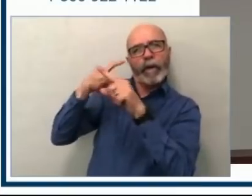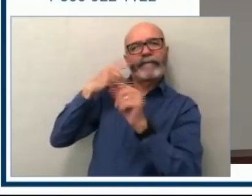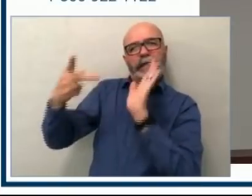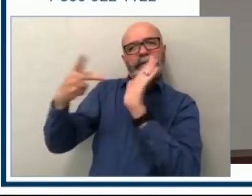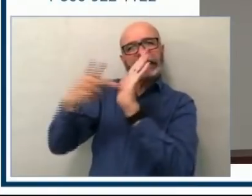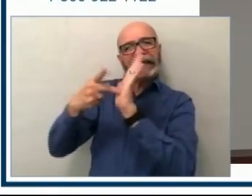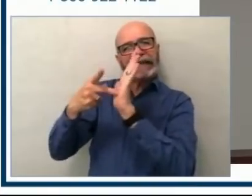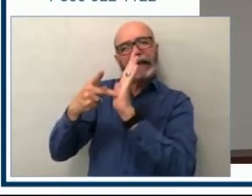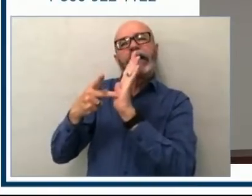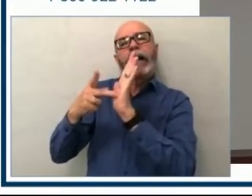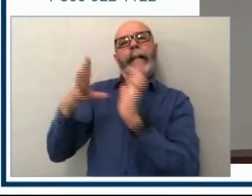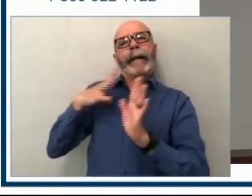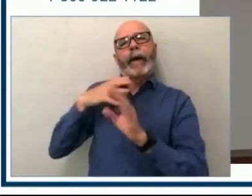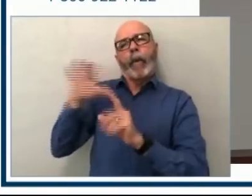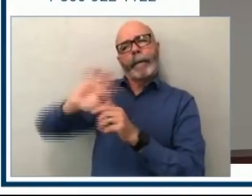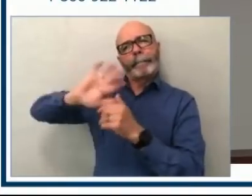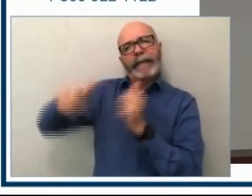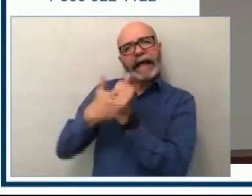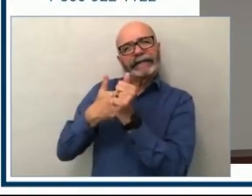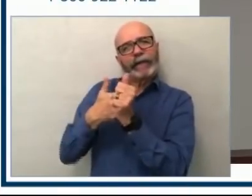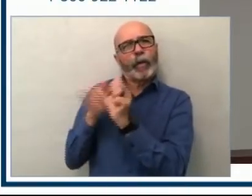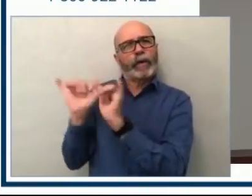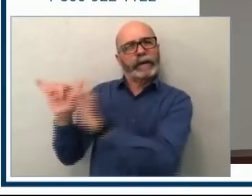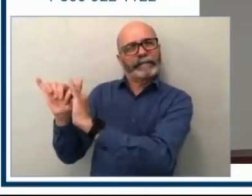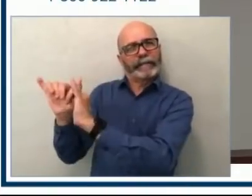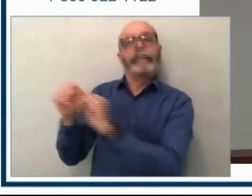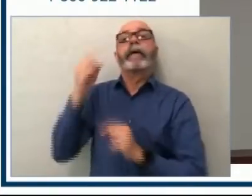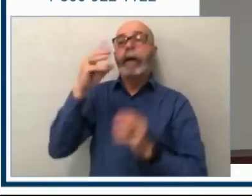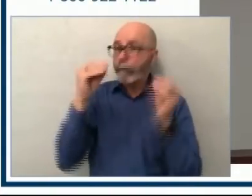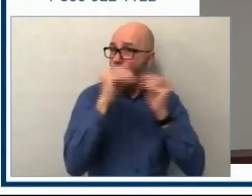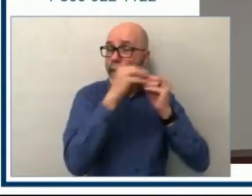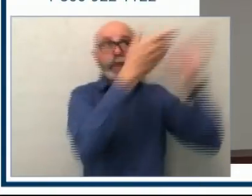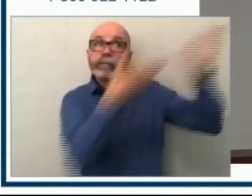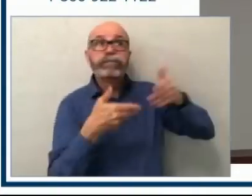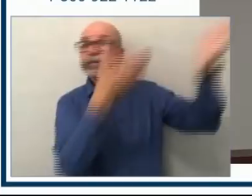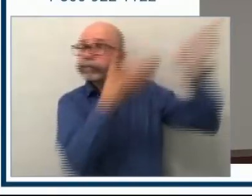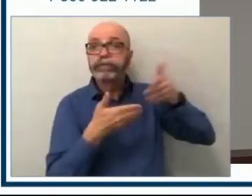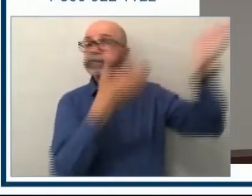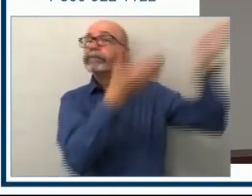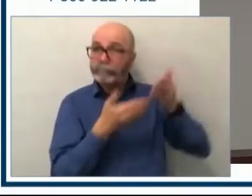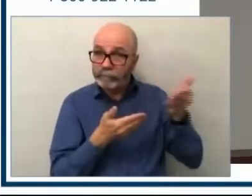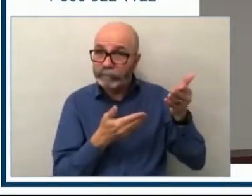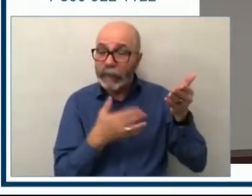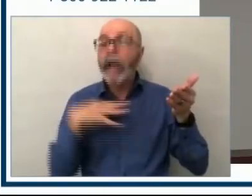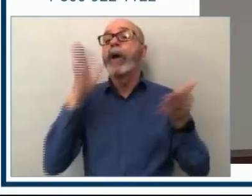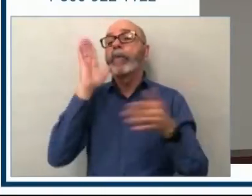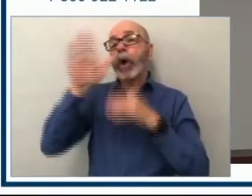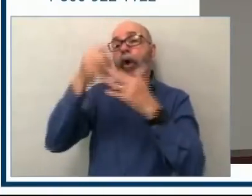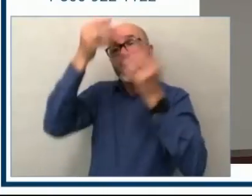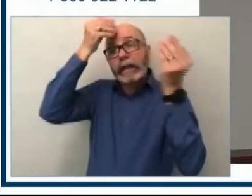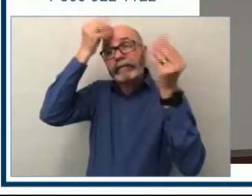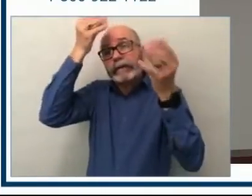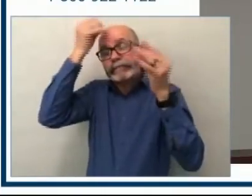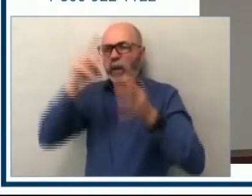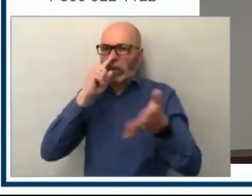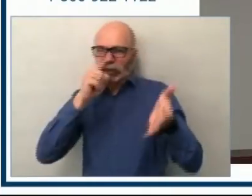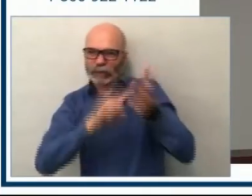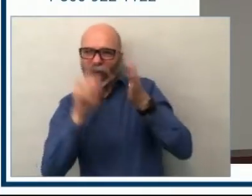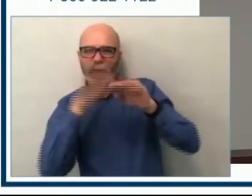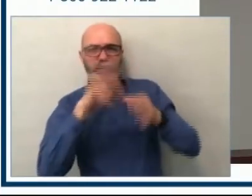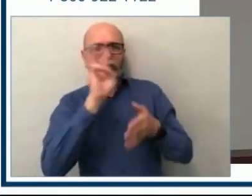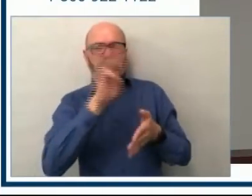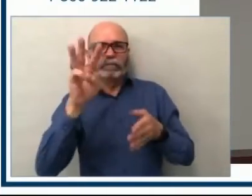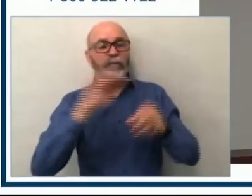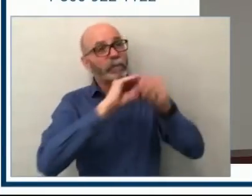More data on supply and doses is available on our data website and dashboard on our coronavirus government